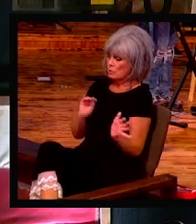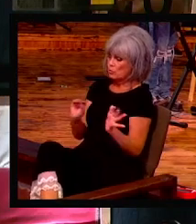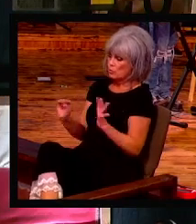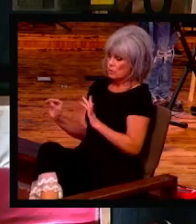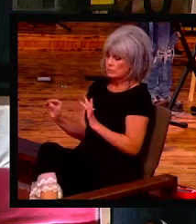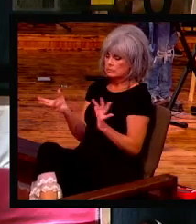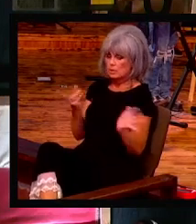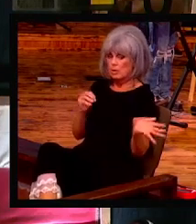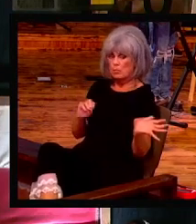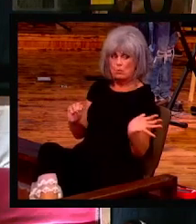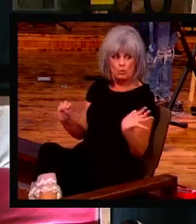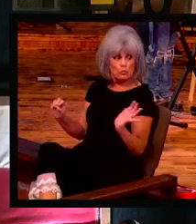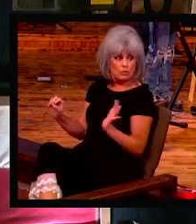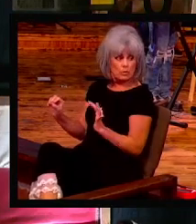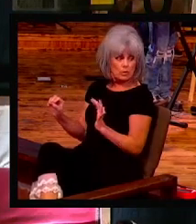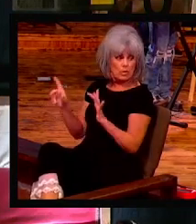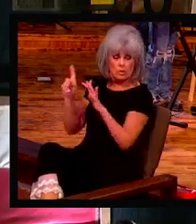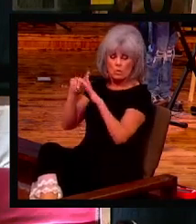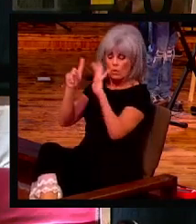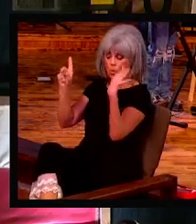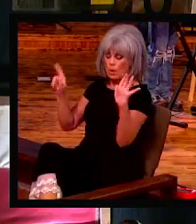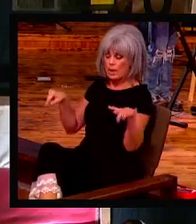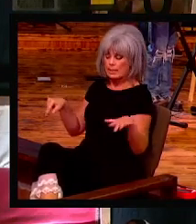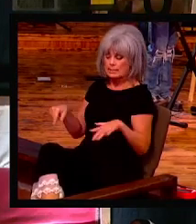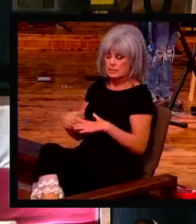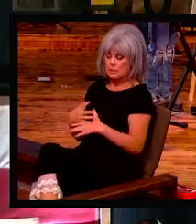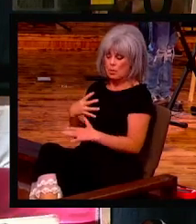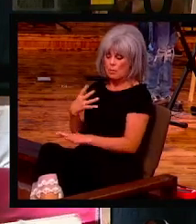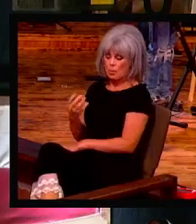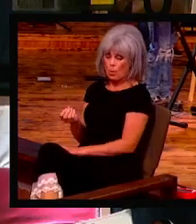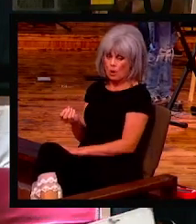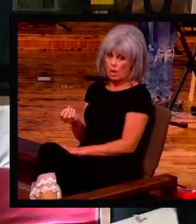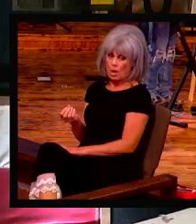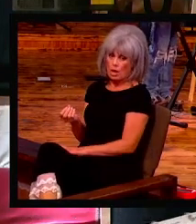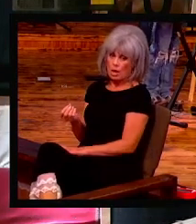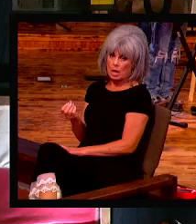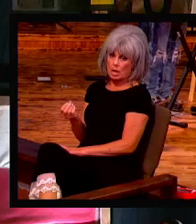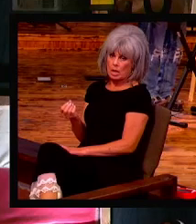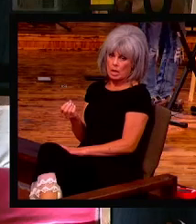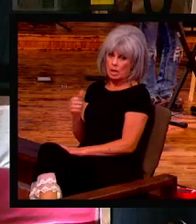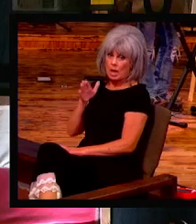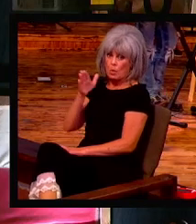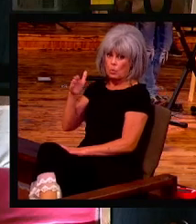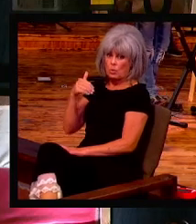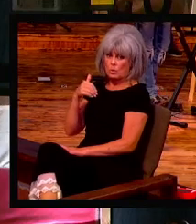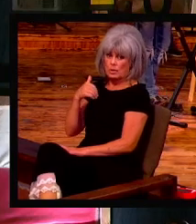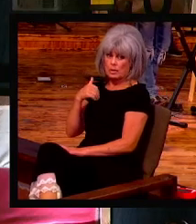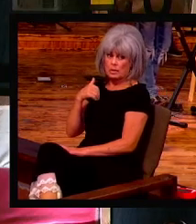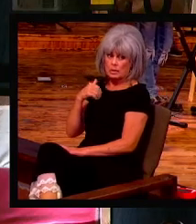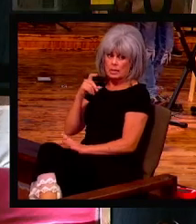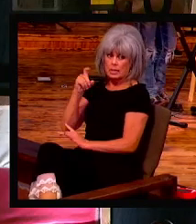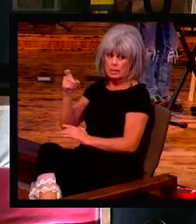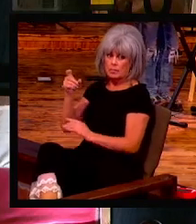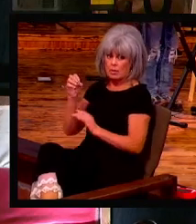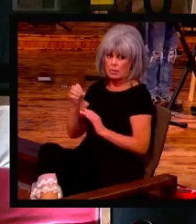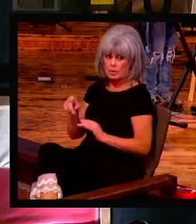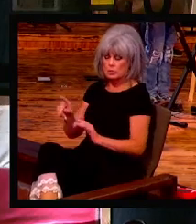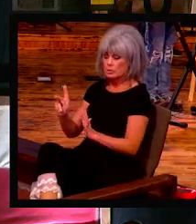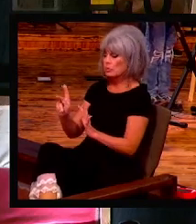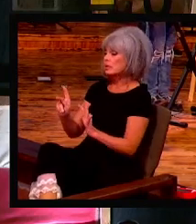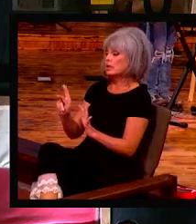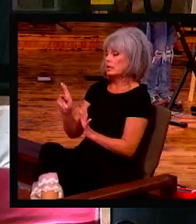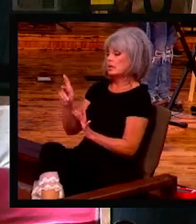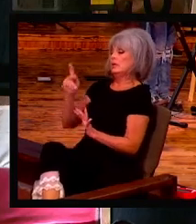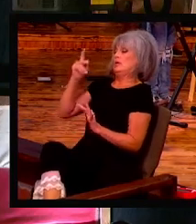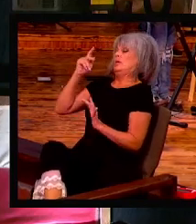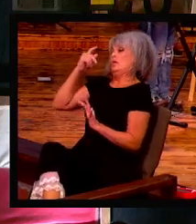I'm gonna move this whiteboard over here. And I'm gonna give you an opportunity in just a moment, because I believe God really wants to do something. He spoke to me